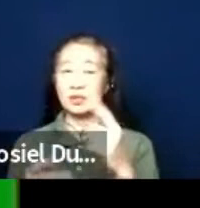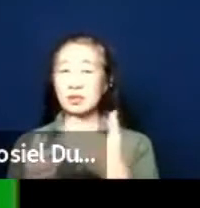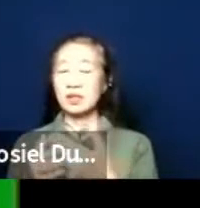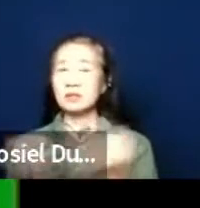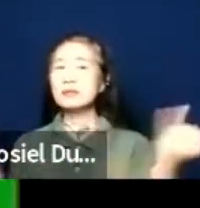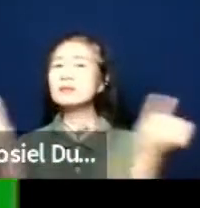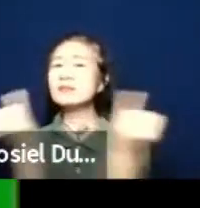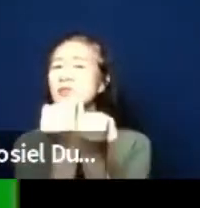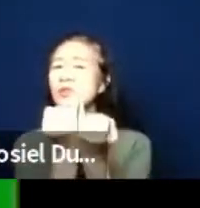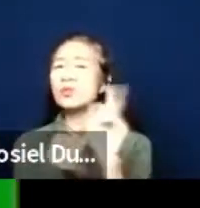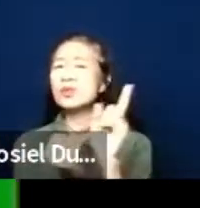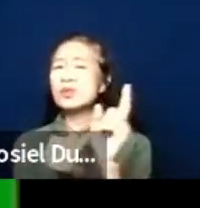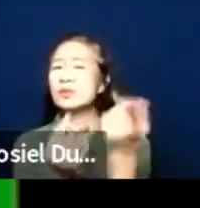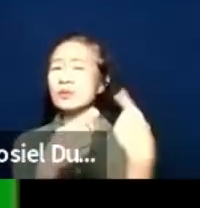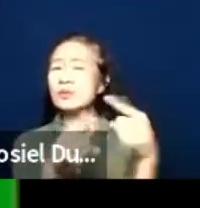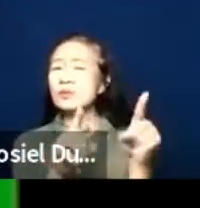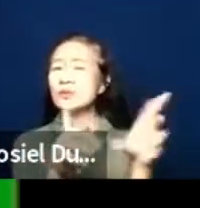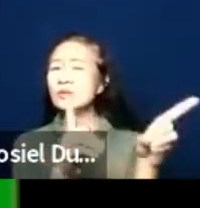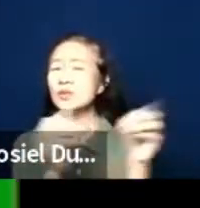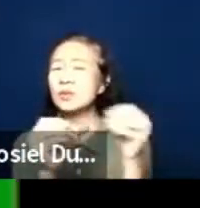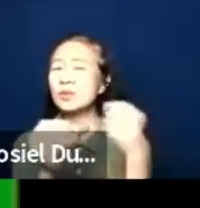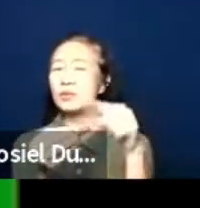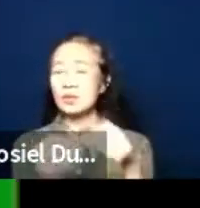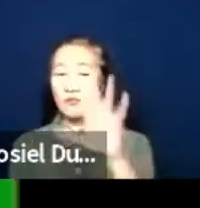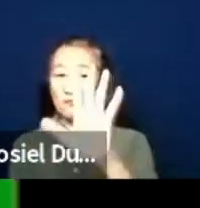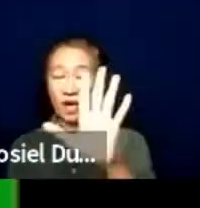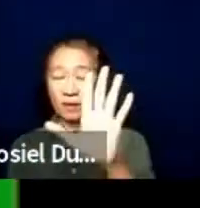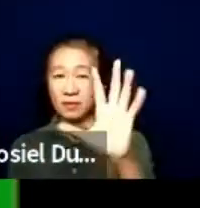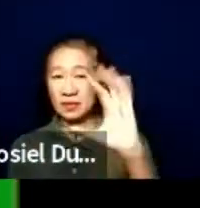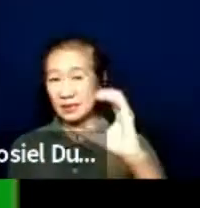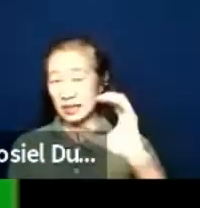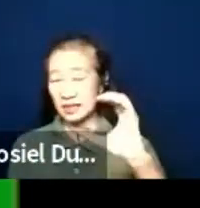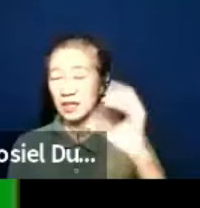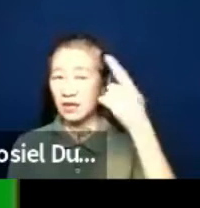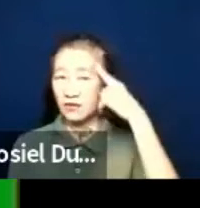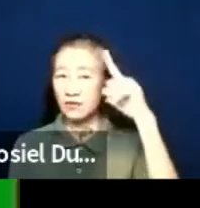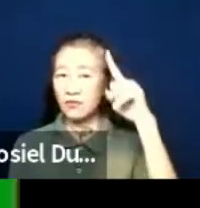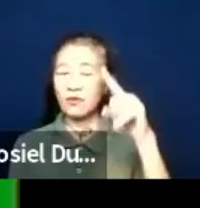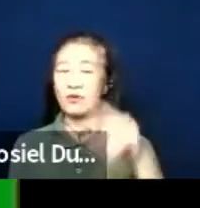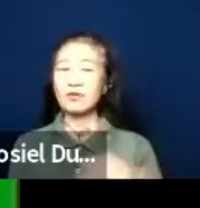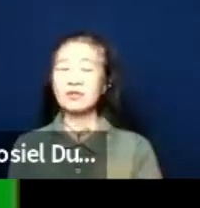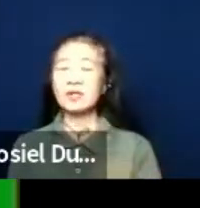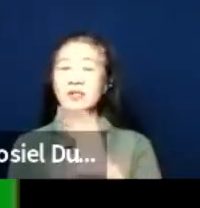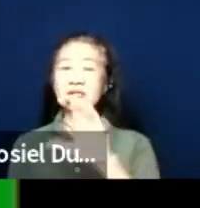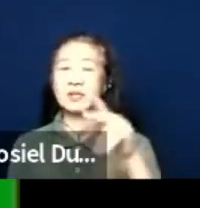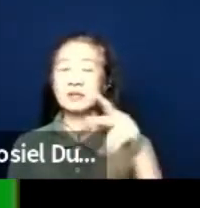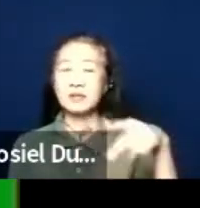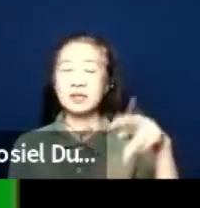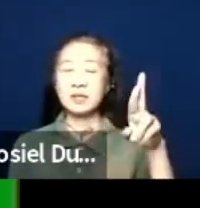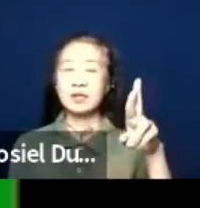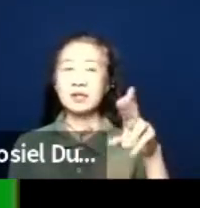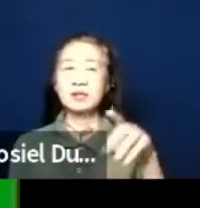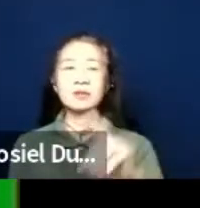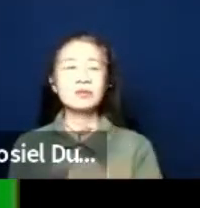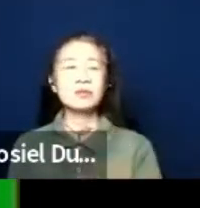what we are going to do about the 5 C's for lay CPR amidst COVID-19. Okay, so what are we